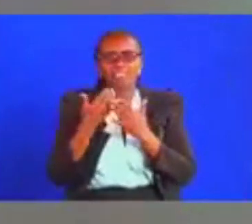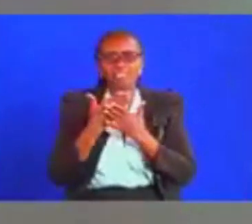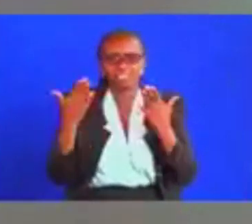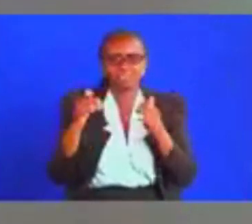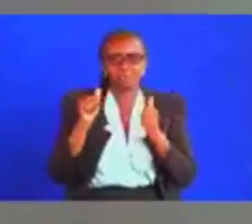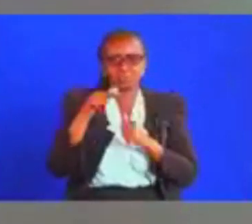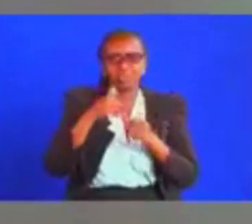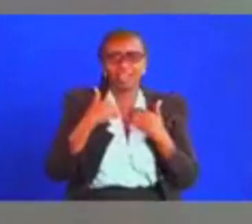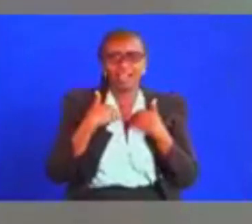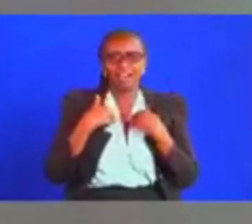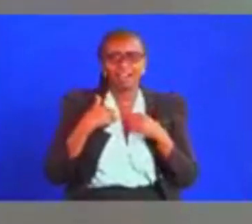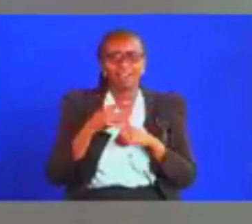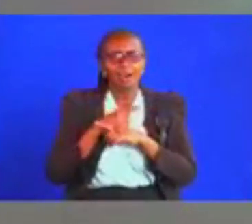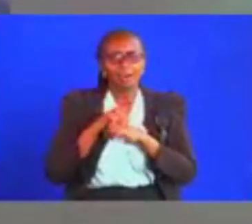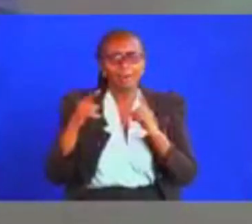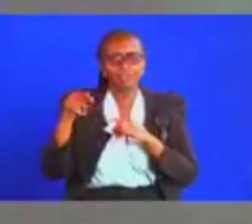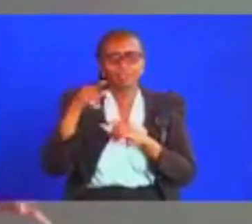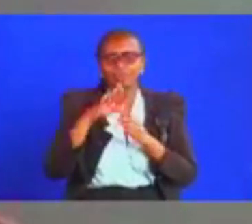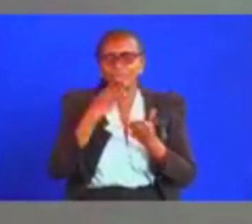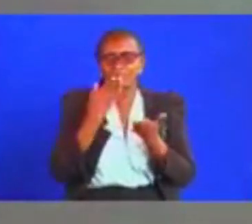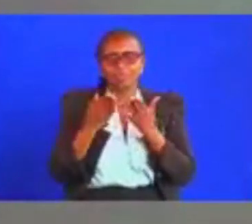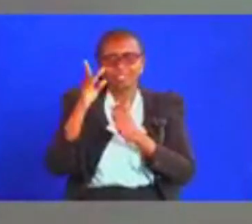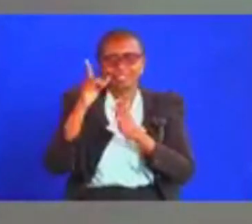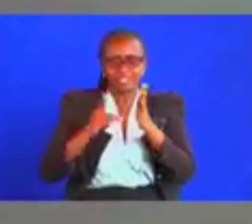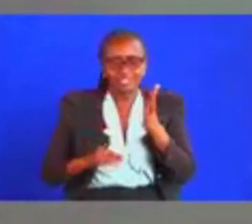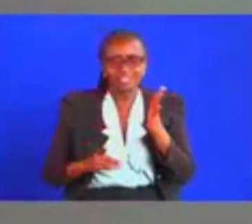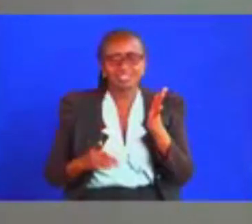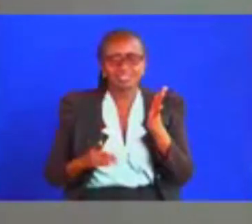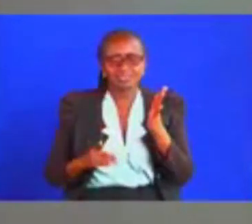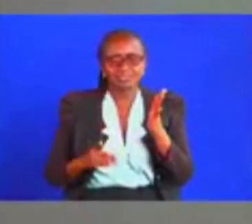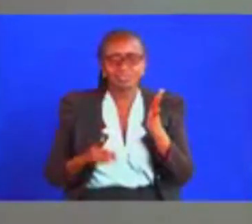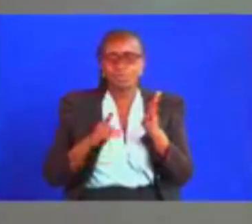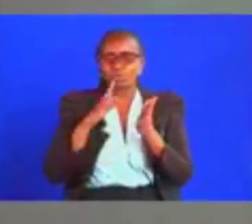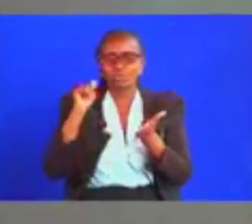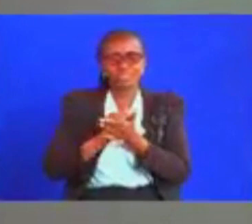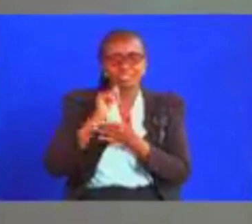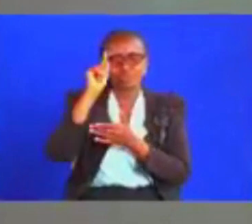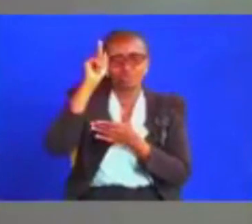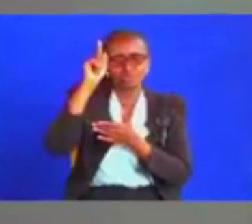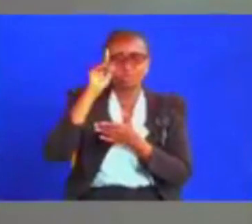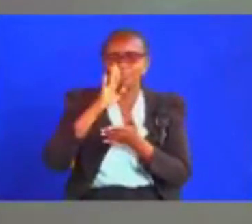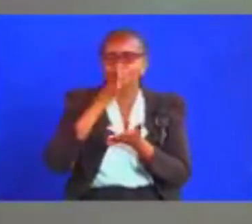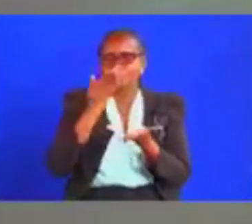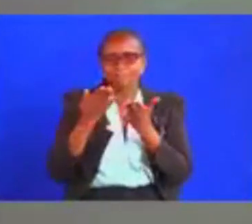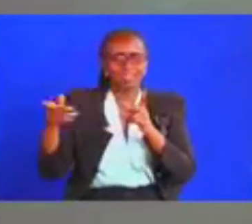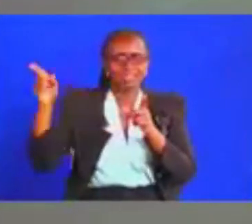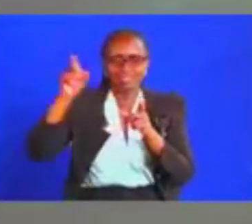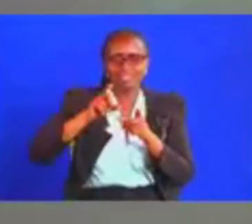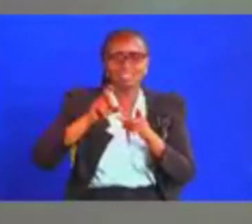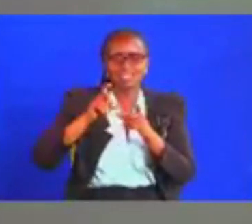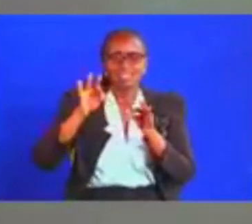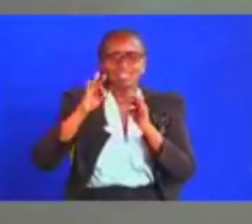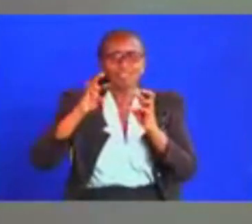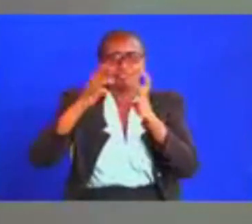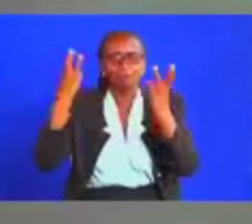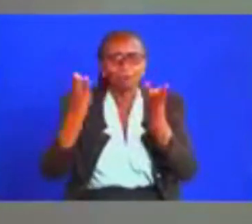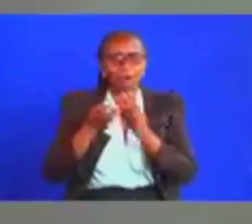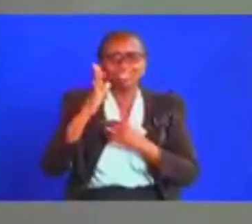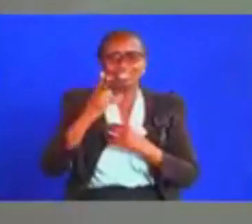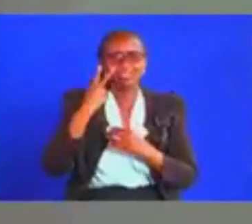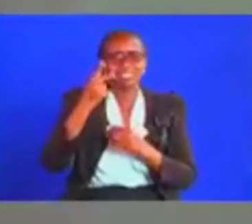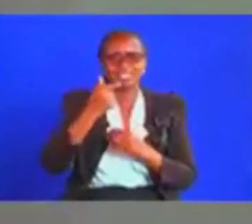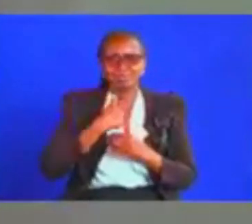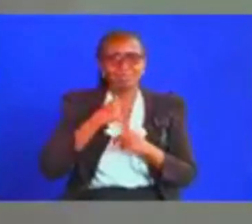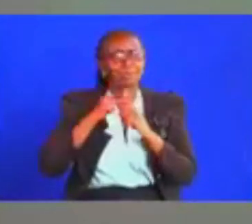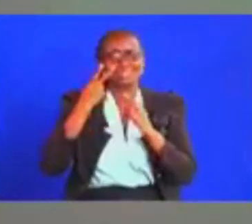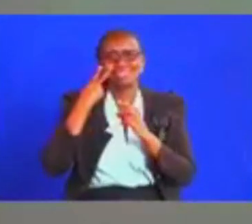things. I may decrease, John said, that you may increase. If the world never sees me and they can see the